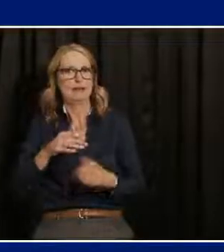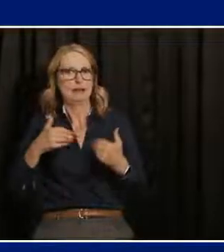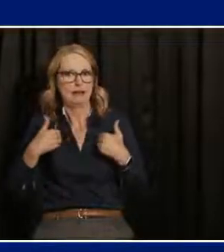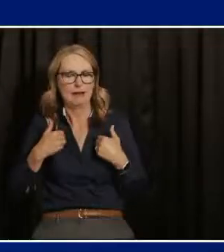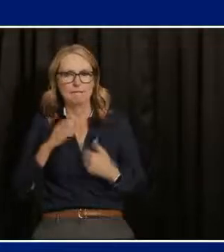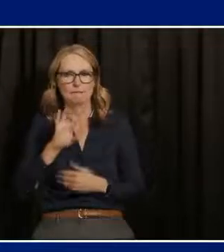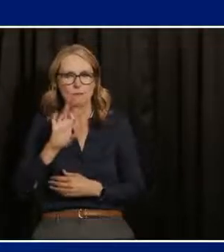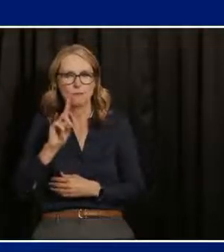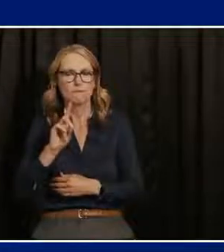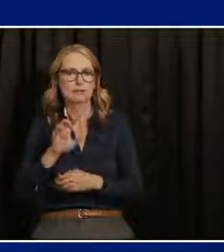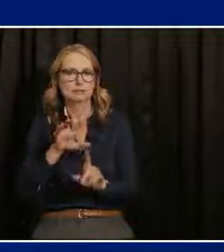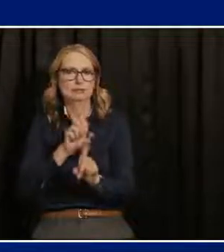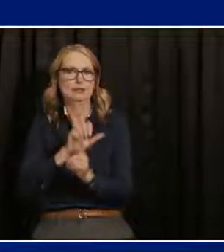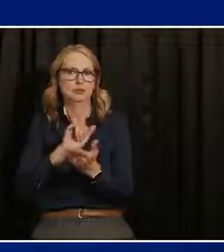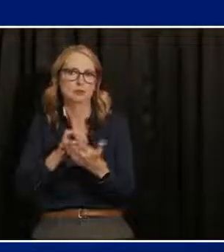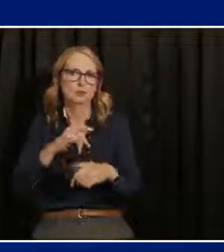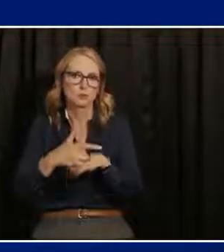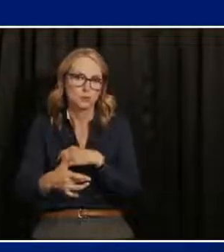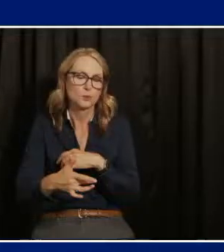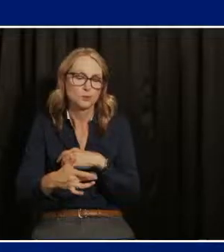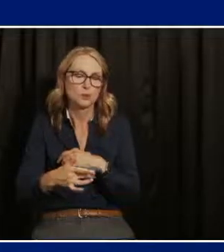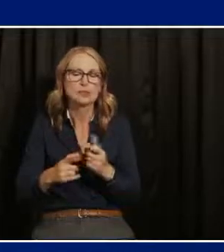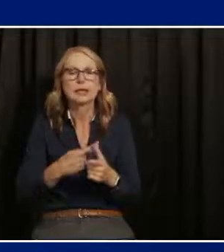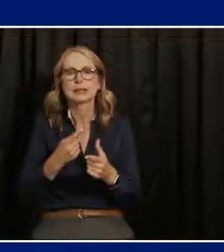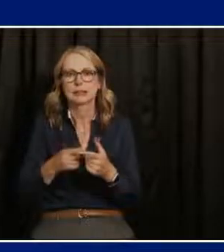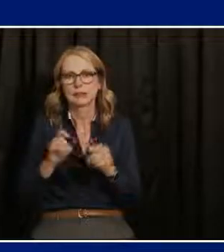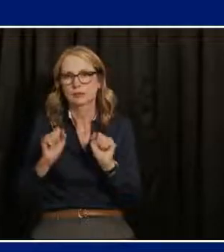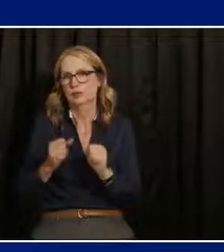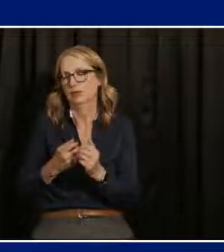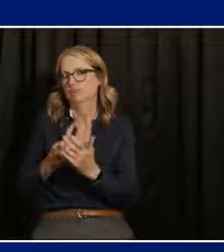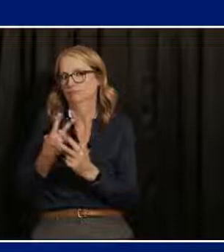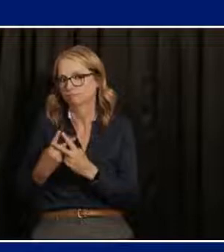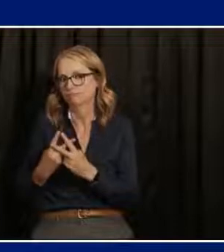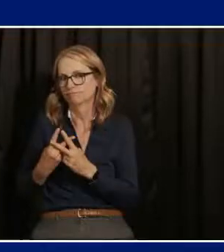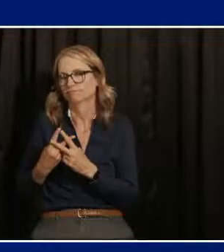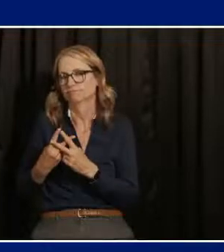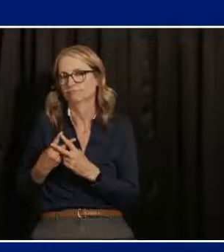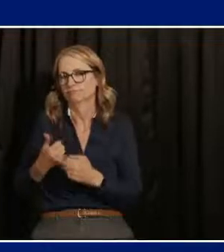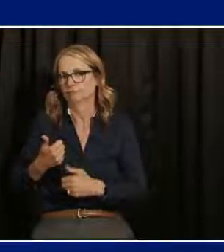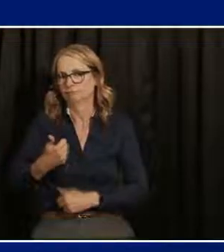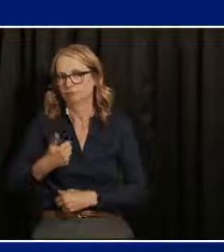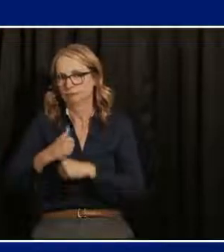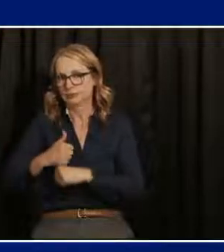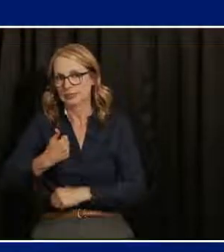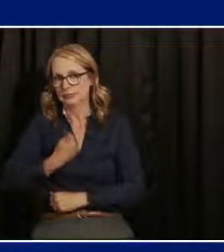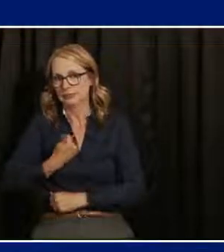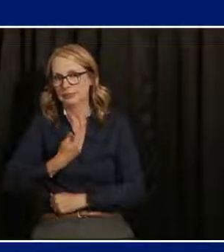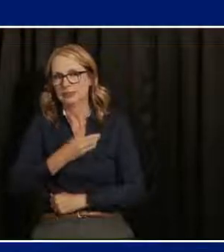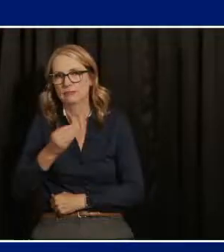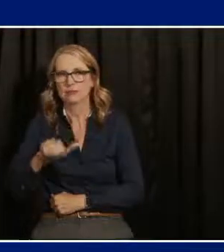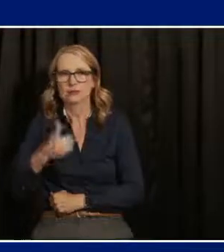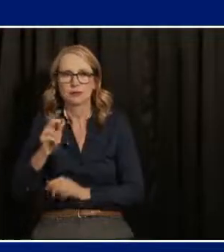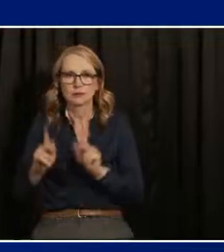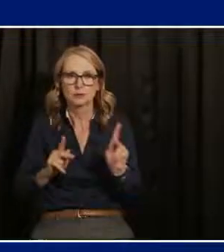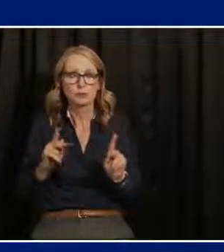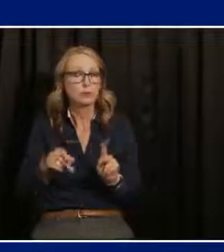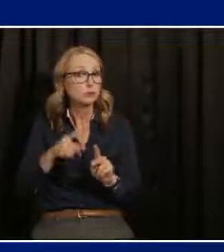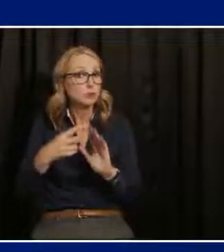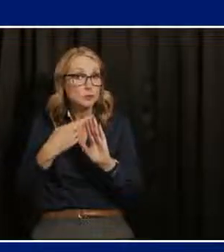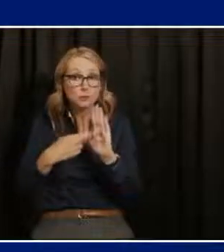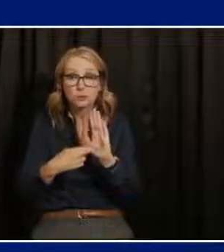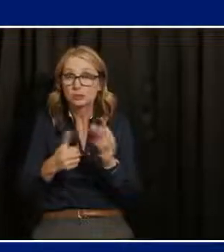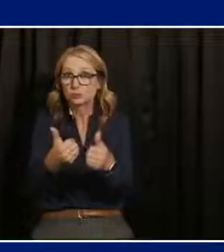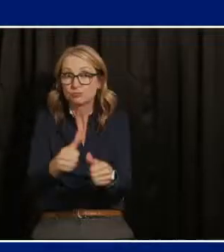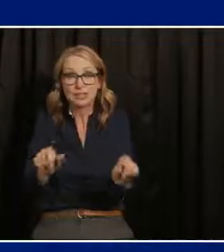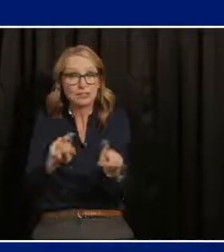whether, in fact, it's COVID, to take that extra step to protect yourself and others. So any Coloradan can sign up. They'll be delivered to your